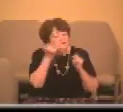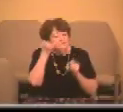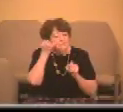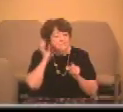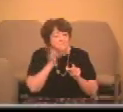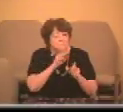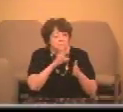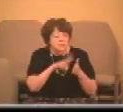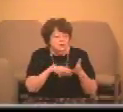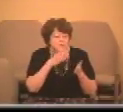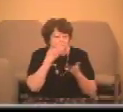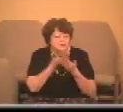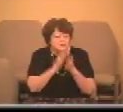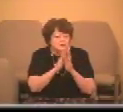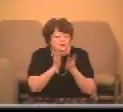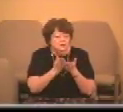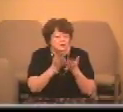there,